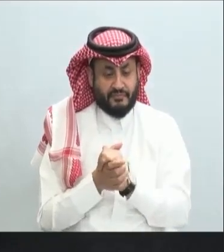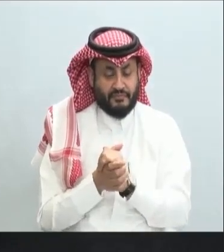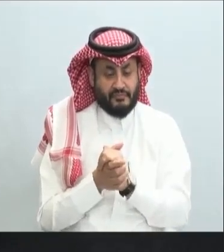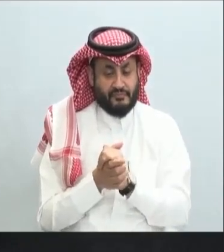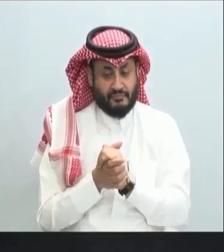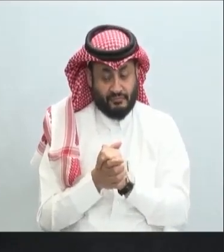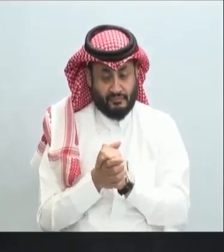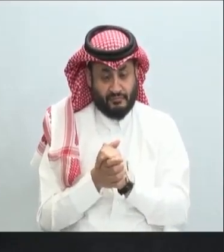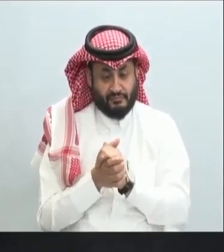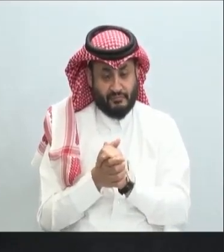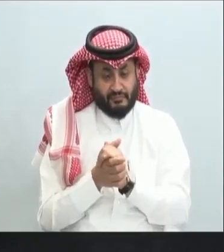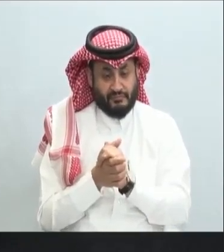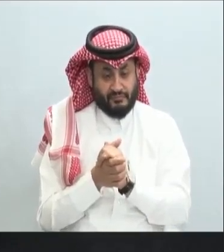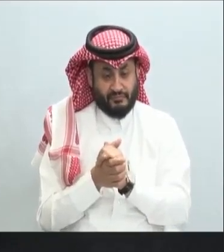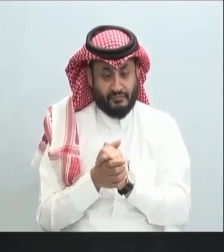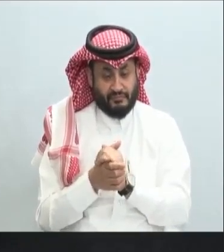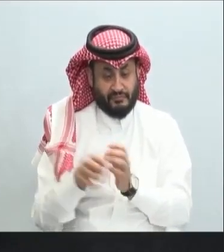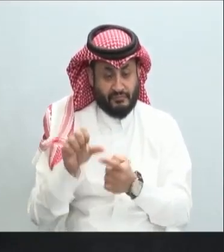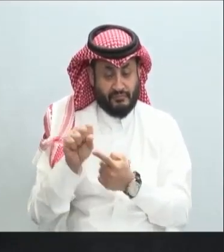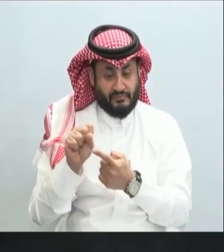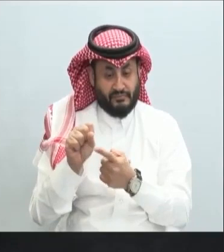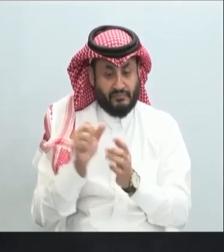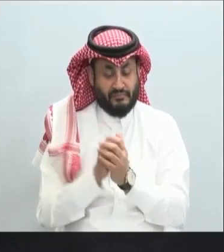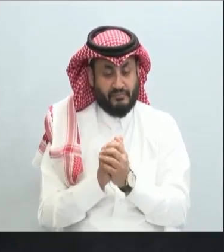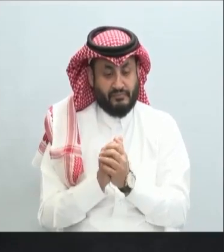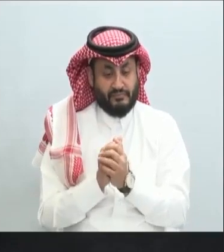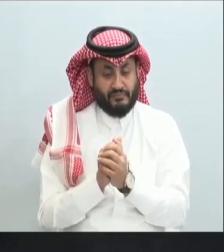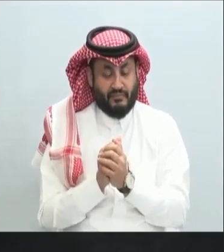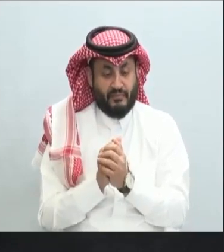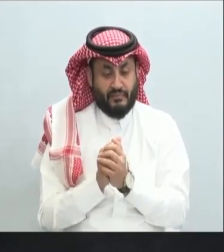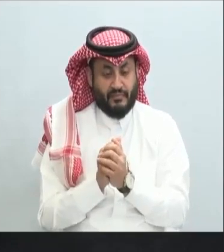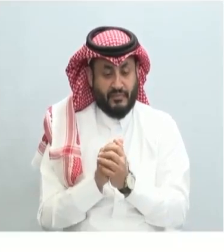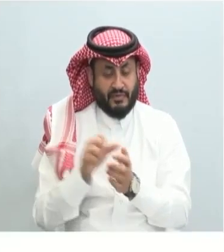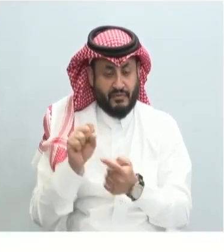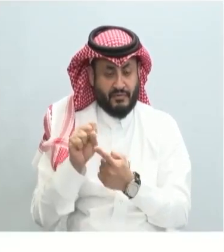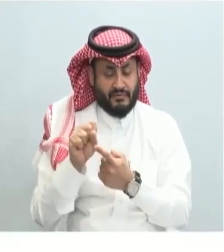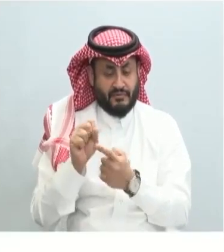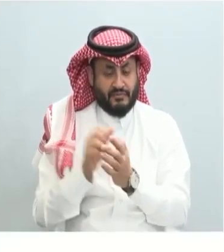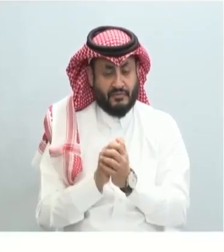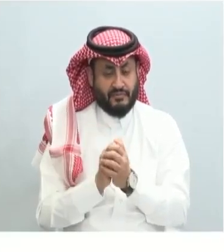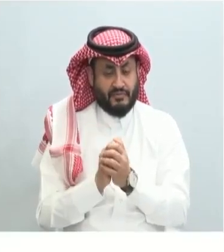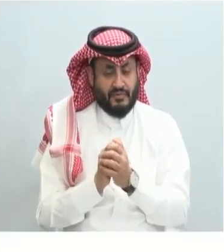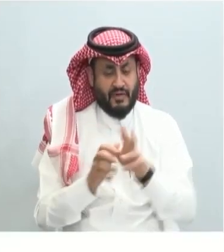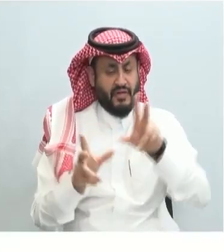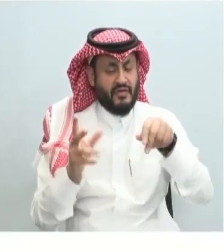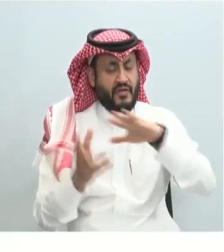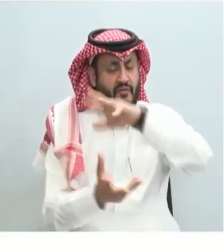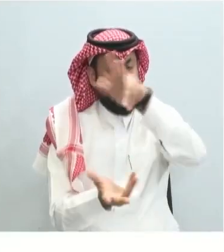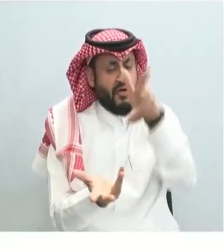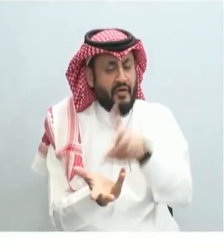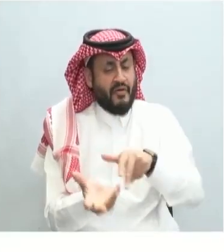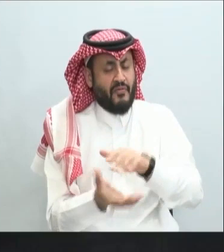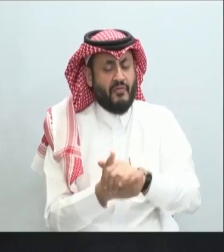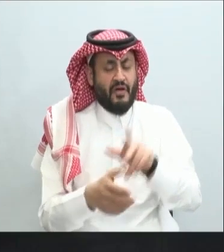the letter shape of letter S from the word Saturday. As we said, we can make a gesture like